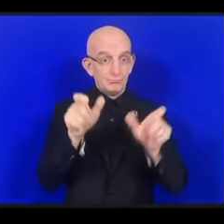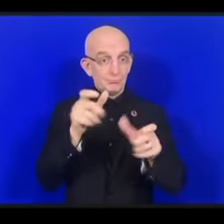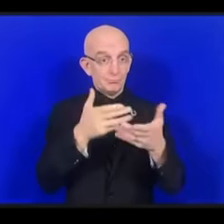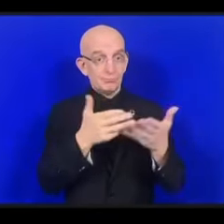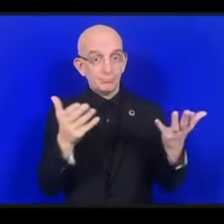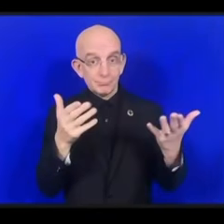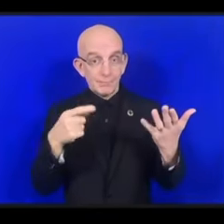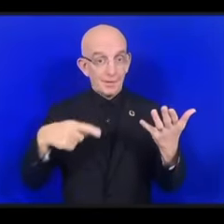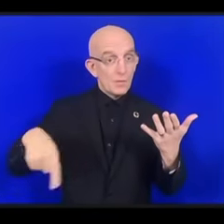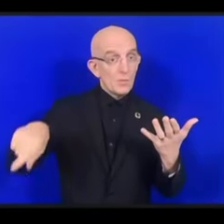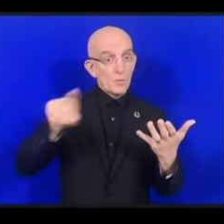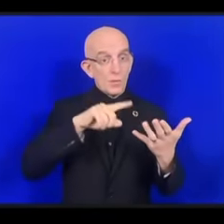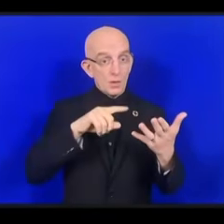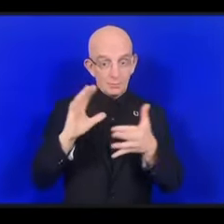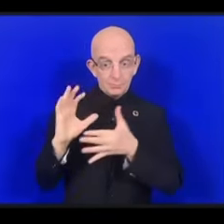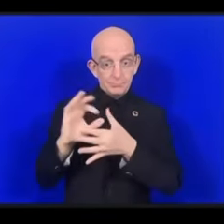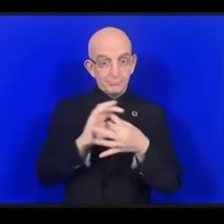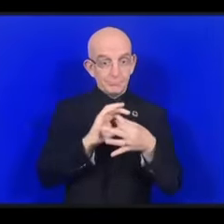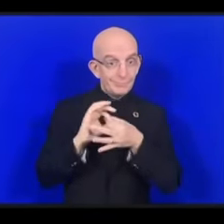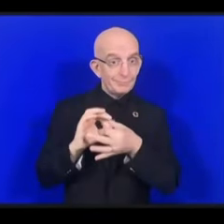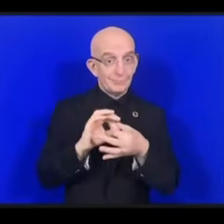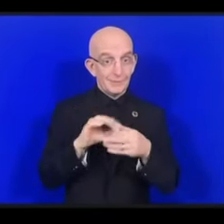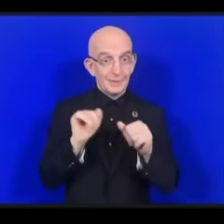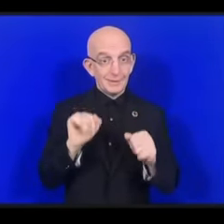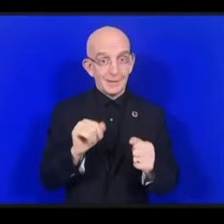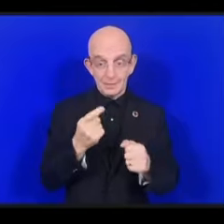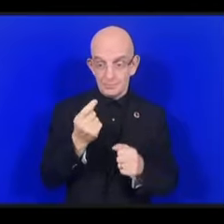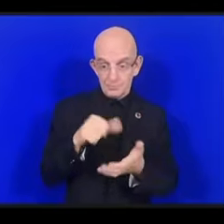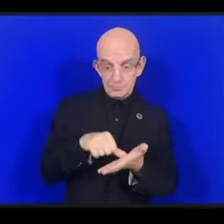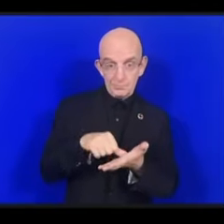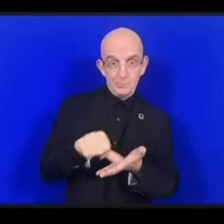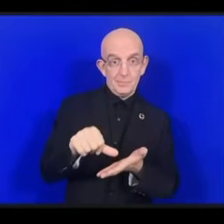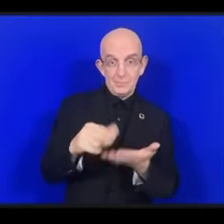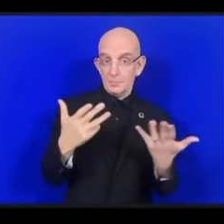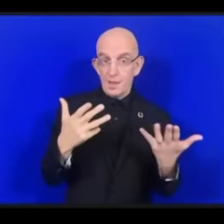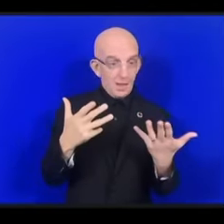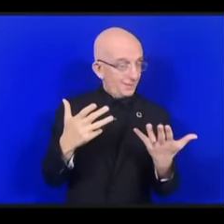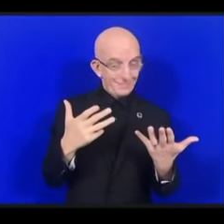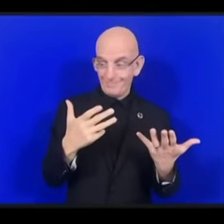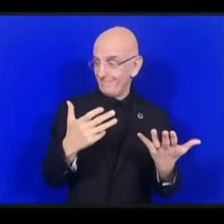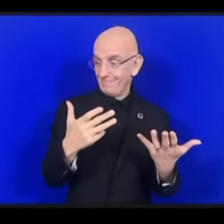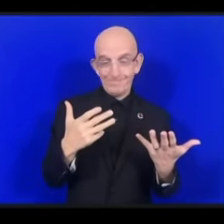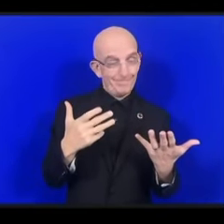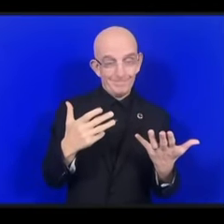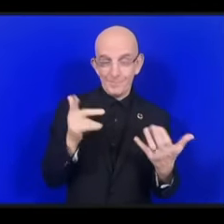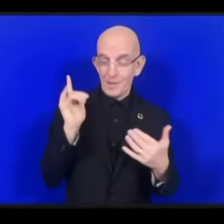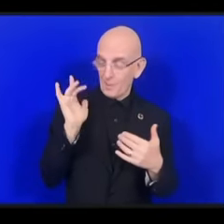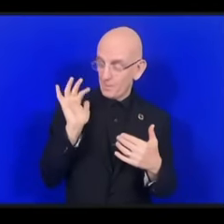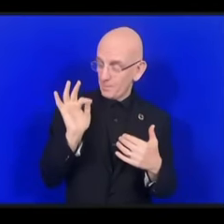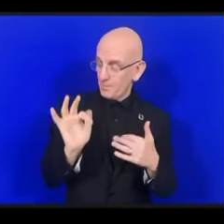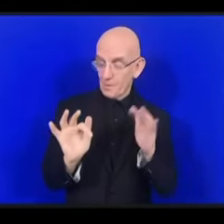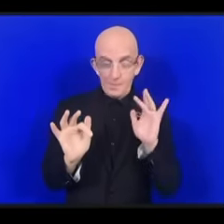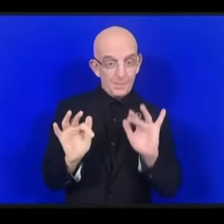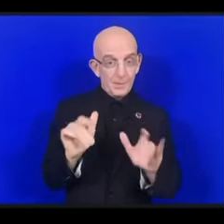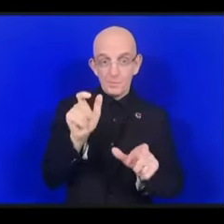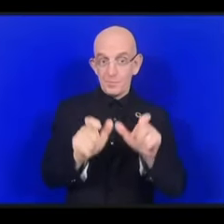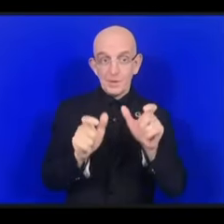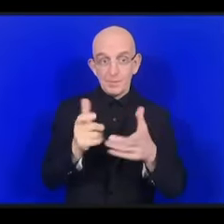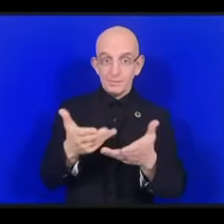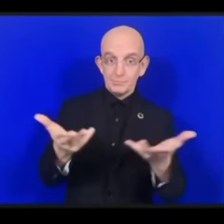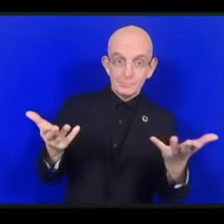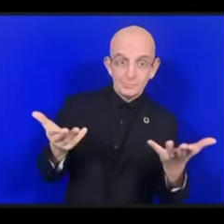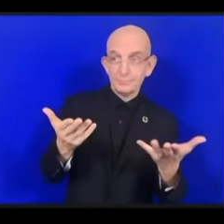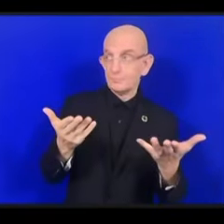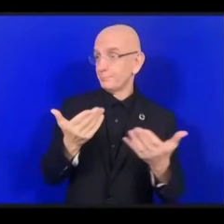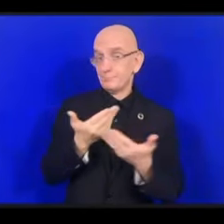fellow speaker, the youth program fellow, Mr. Regina, mentioned, the internet should be accessible